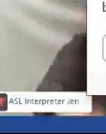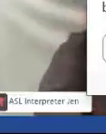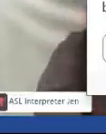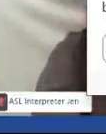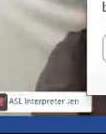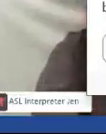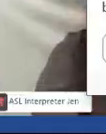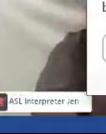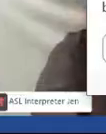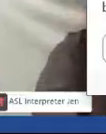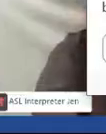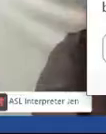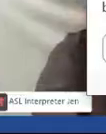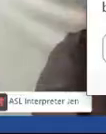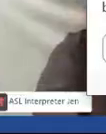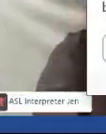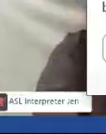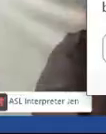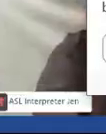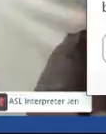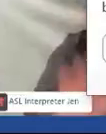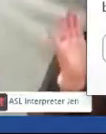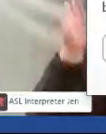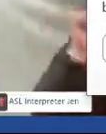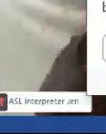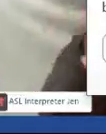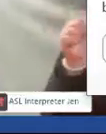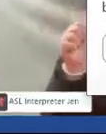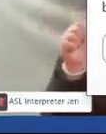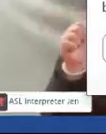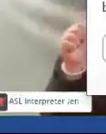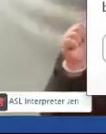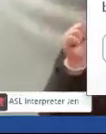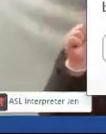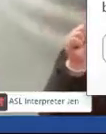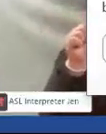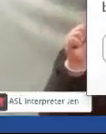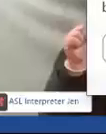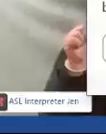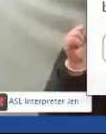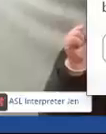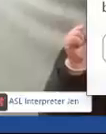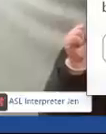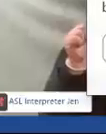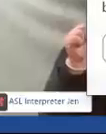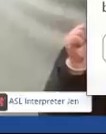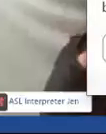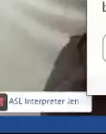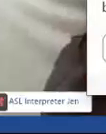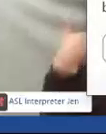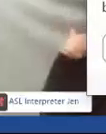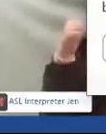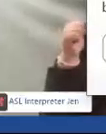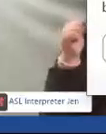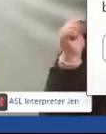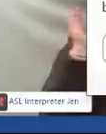right. Thank you all very much. The motion passes. It will be, we will bring it